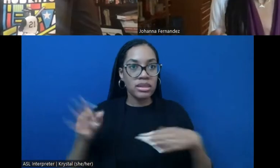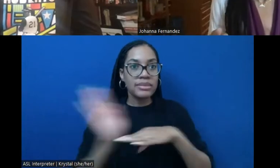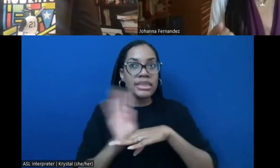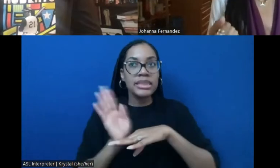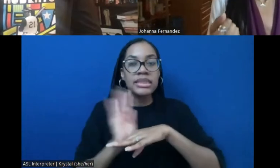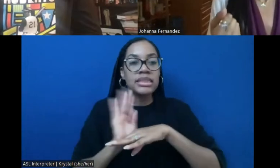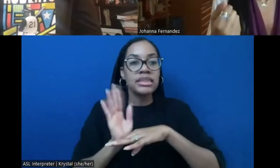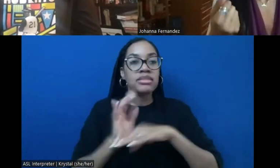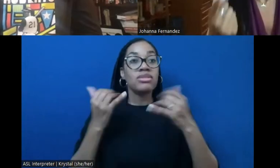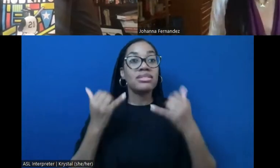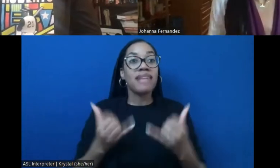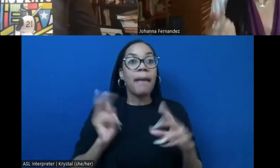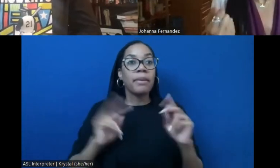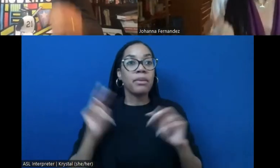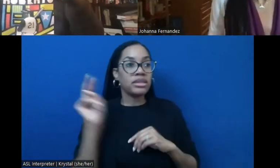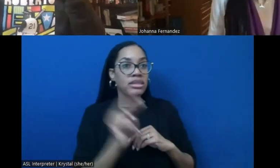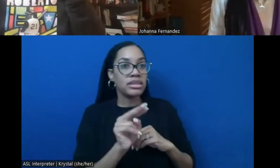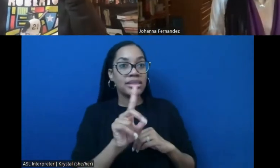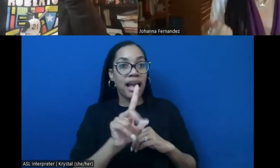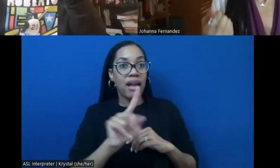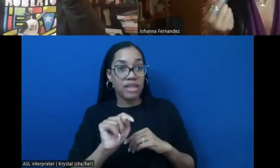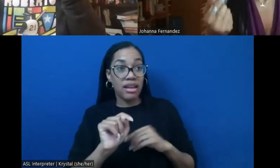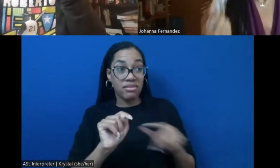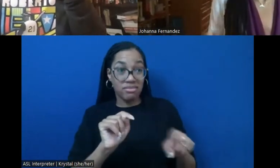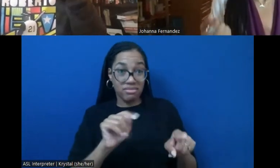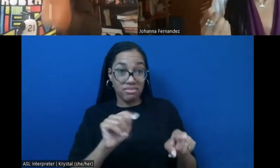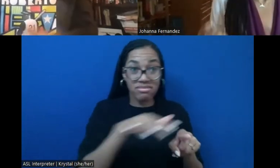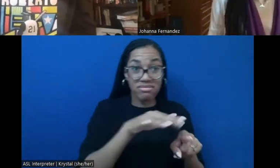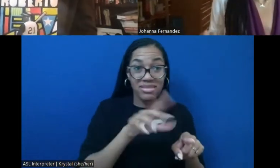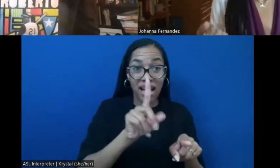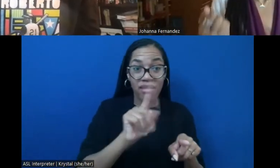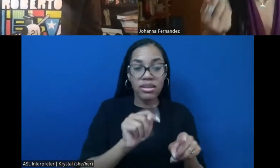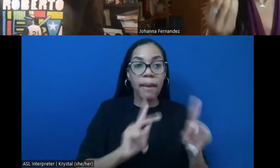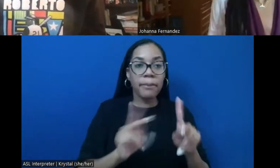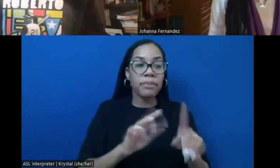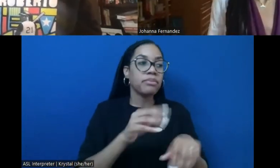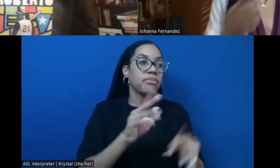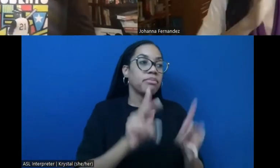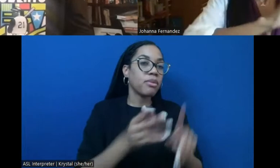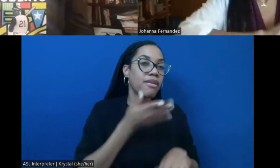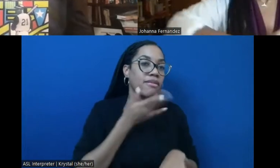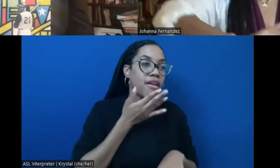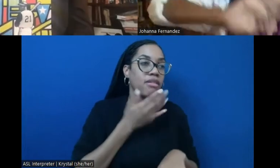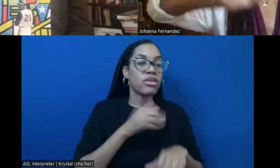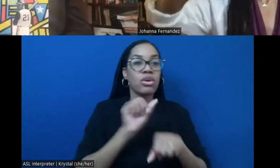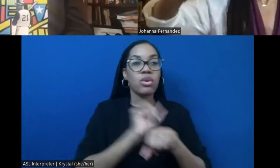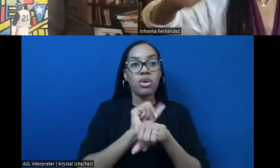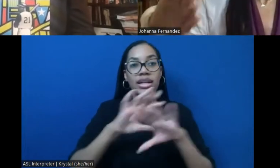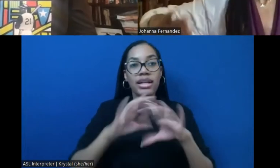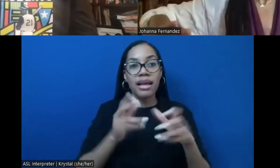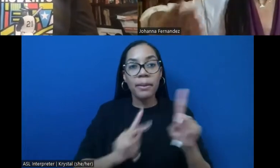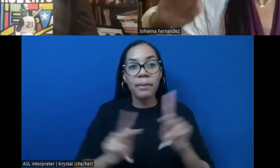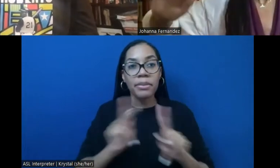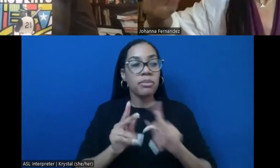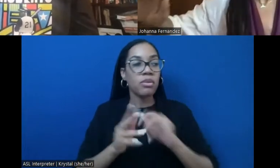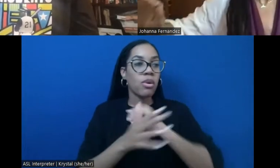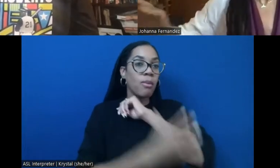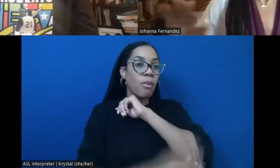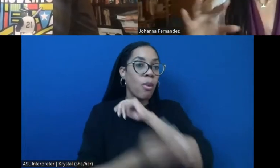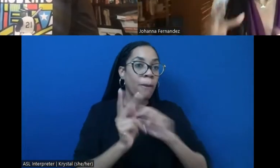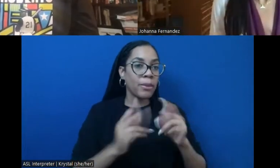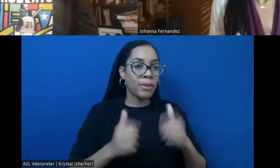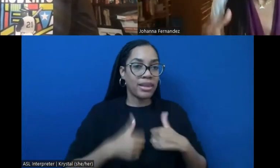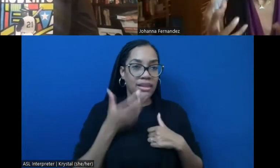land that people of color and working class people live in. So they begin to be